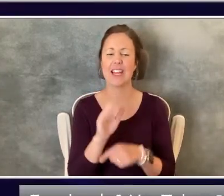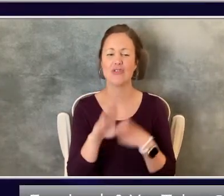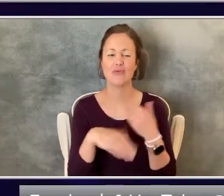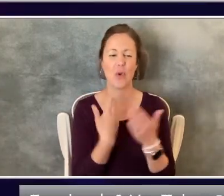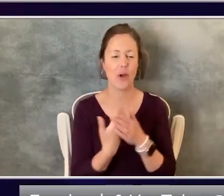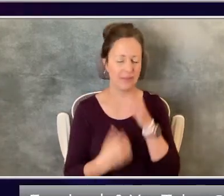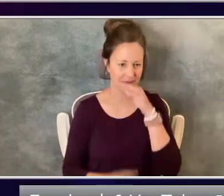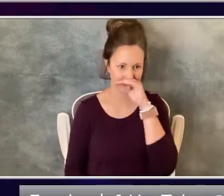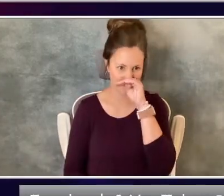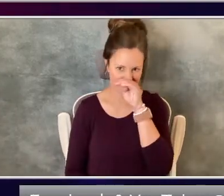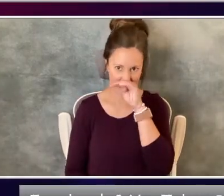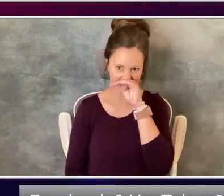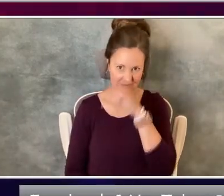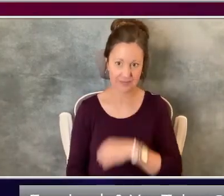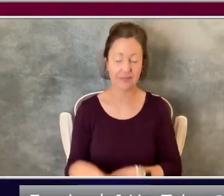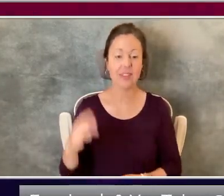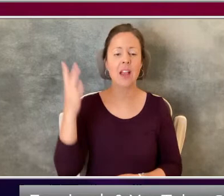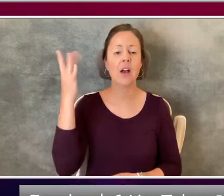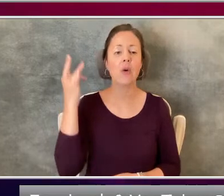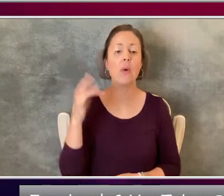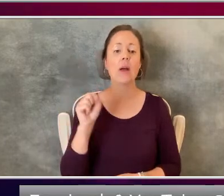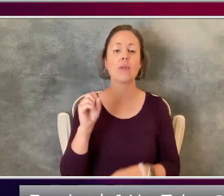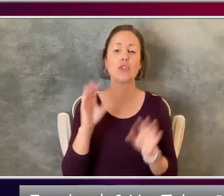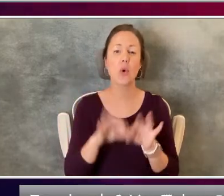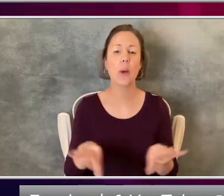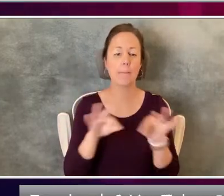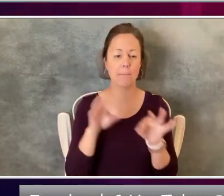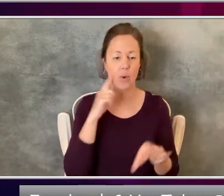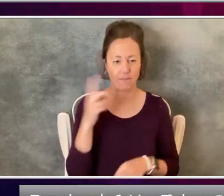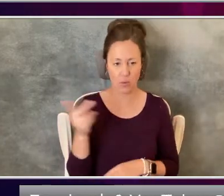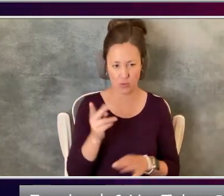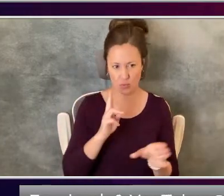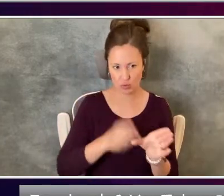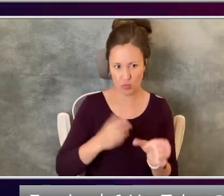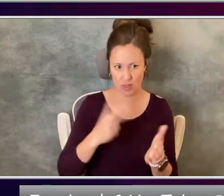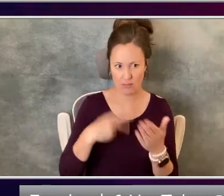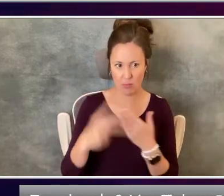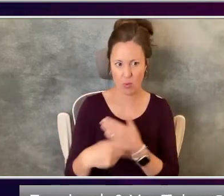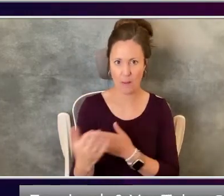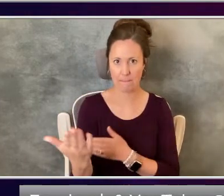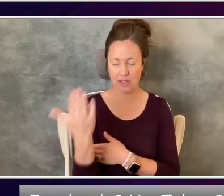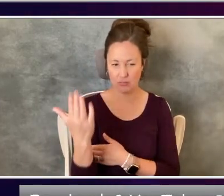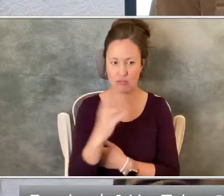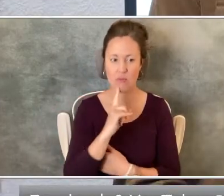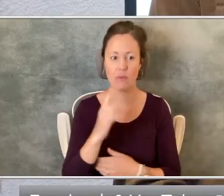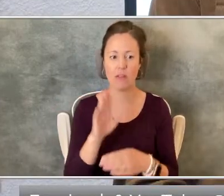it so important for you to join this program this morning and share your story?